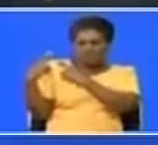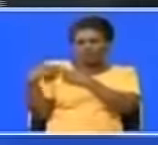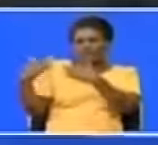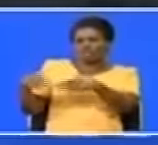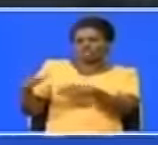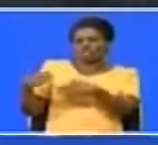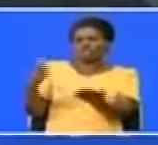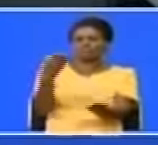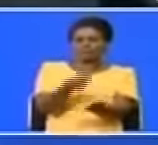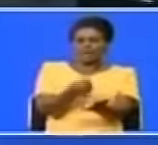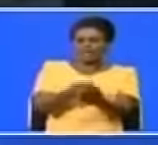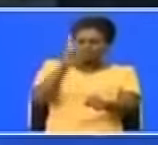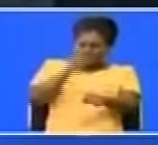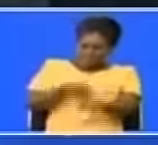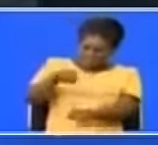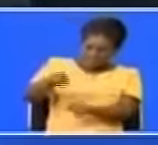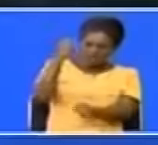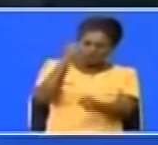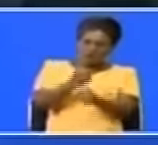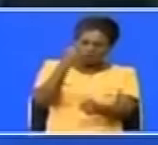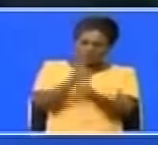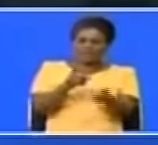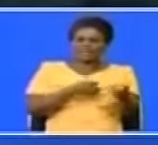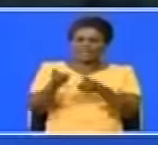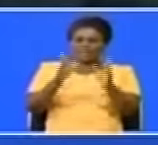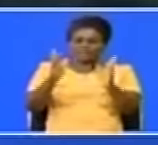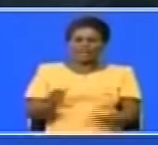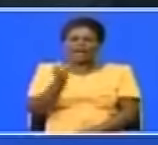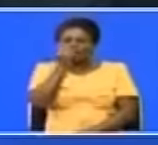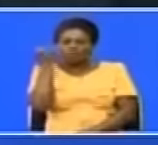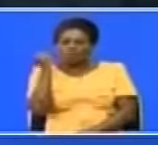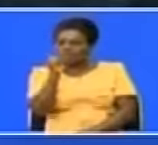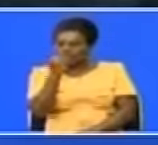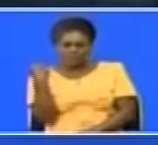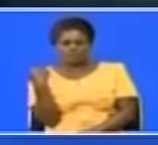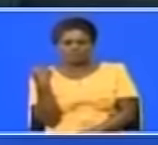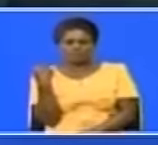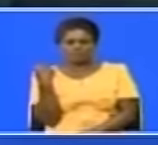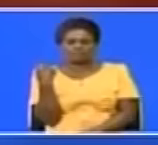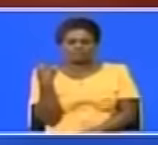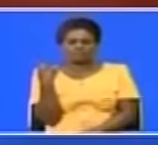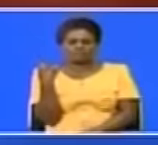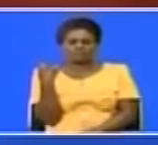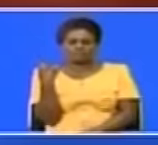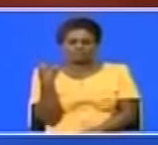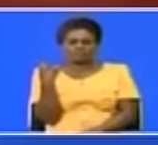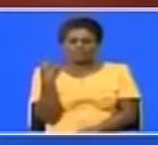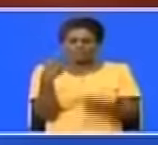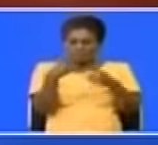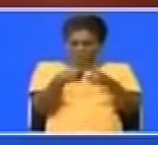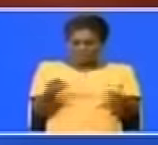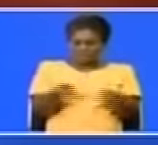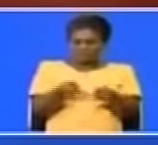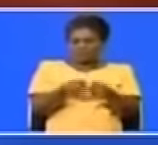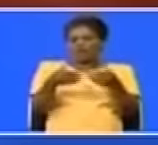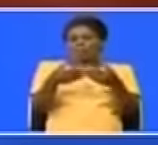export tax revenue during the period he served as managing director of Mumias Sugar Company and be barred from holding public office. But Washiali may as